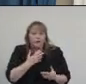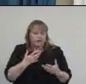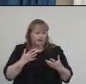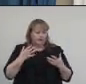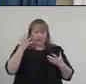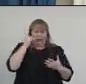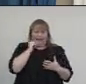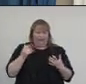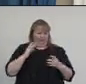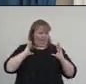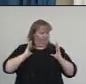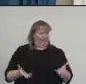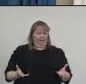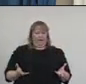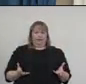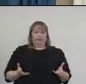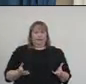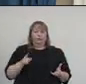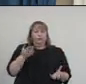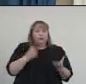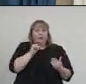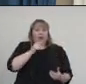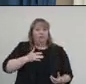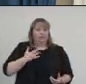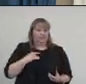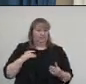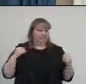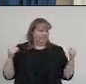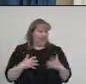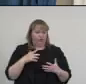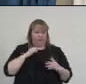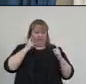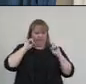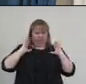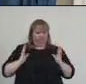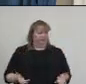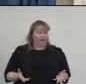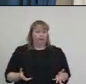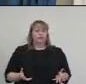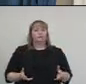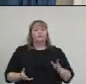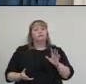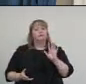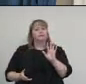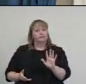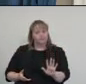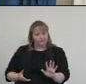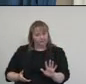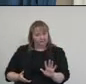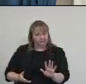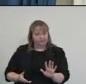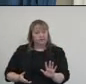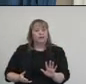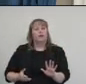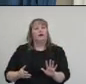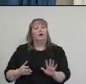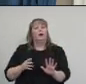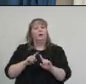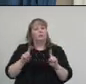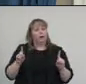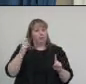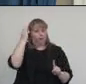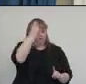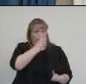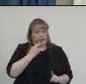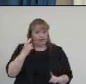To many, it might not feel as scary anymore. But I have the unfortunate responsibility to remind all of us that the